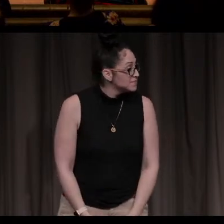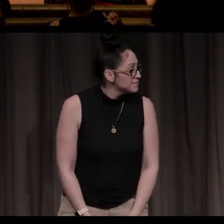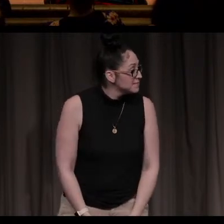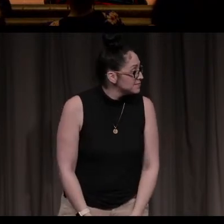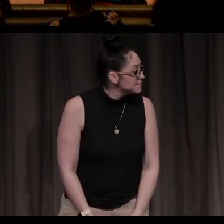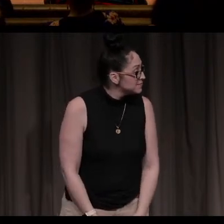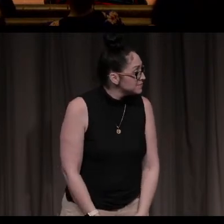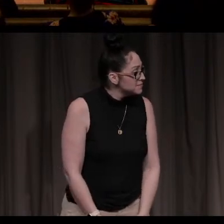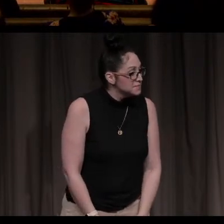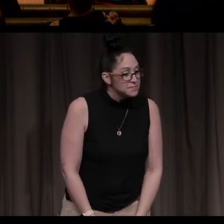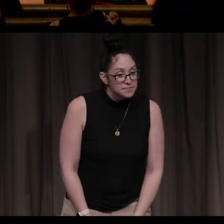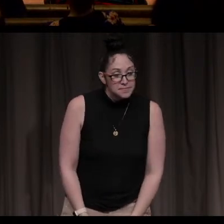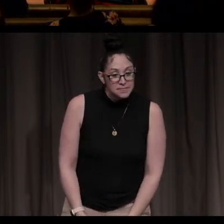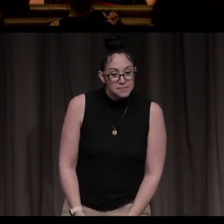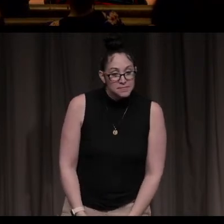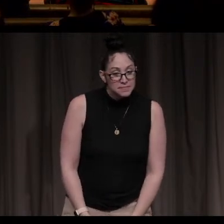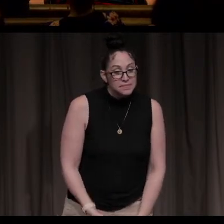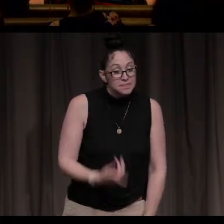Yes, and I think